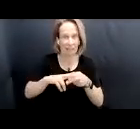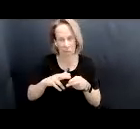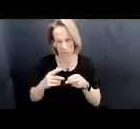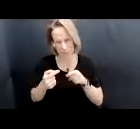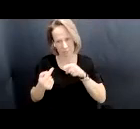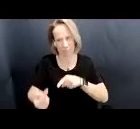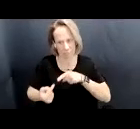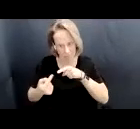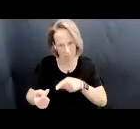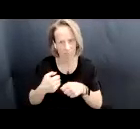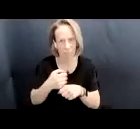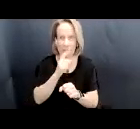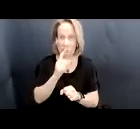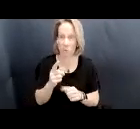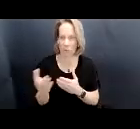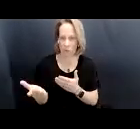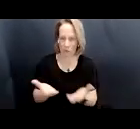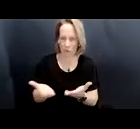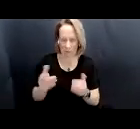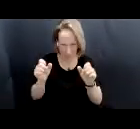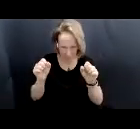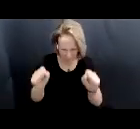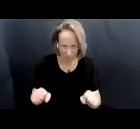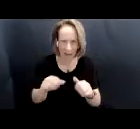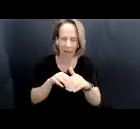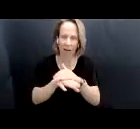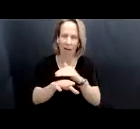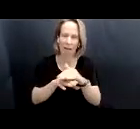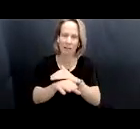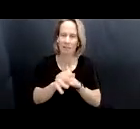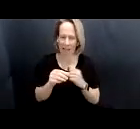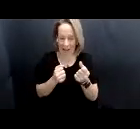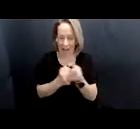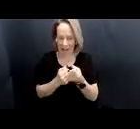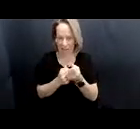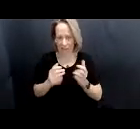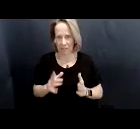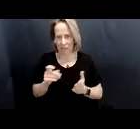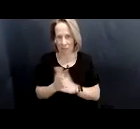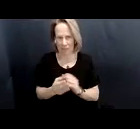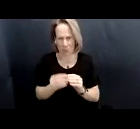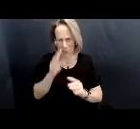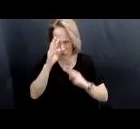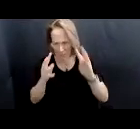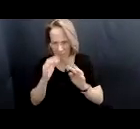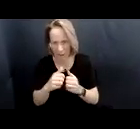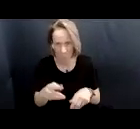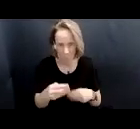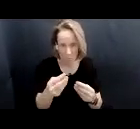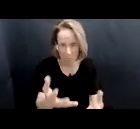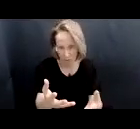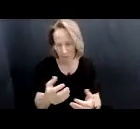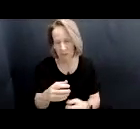accessible, and you know the ways that advocates have to be creative in providing those resources. Thank you all for